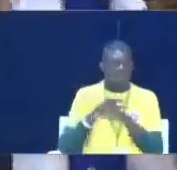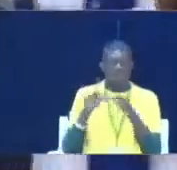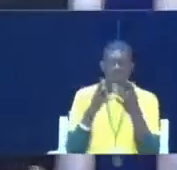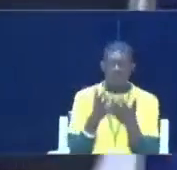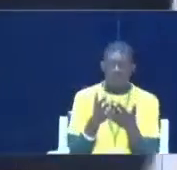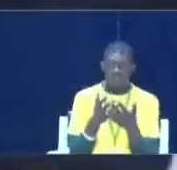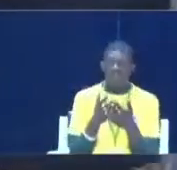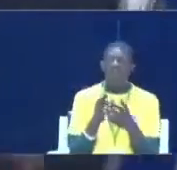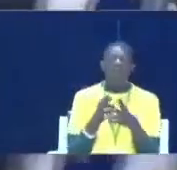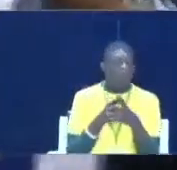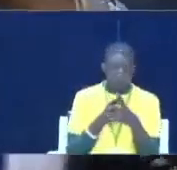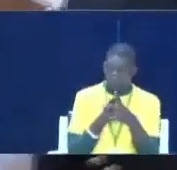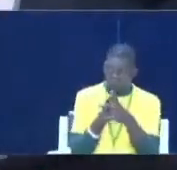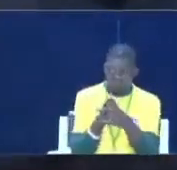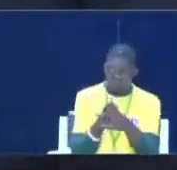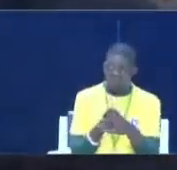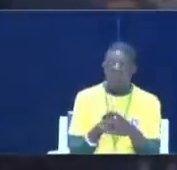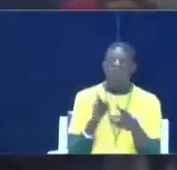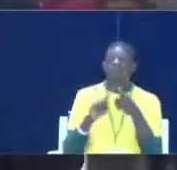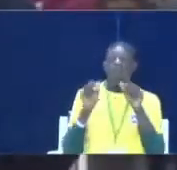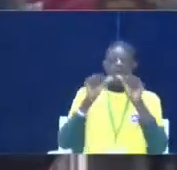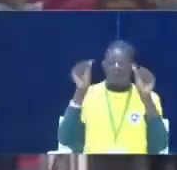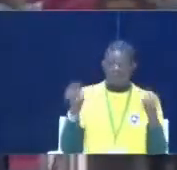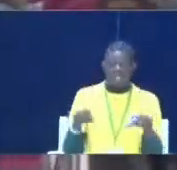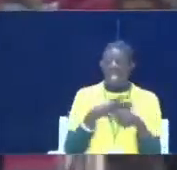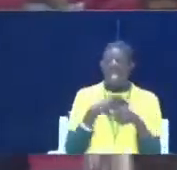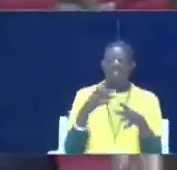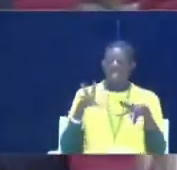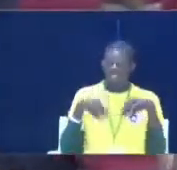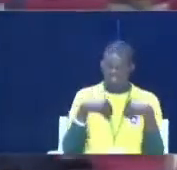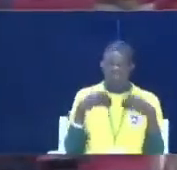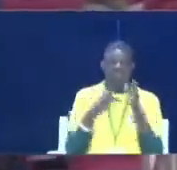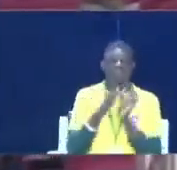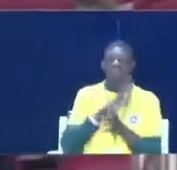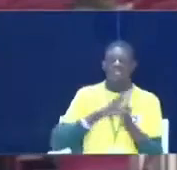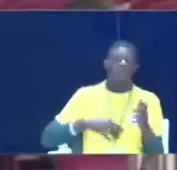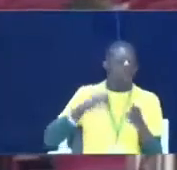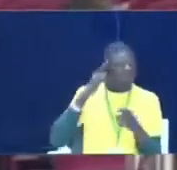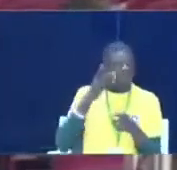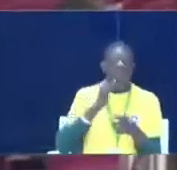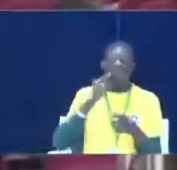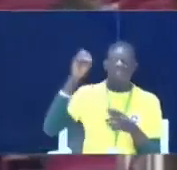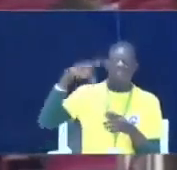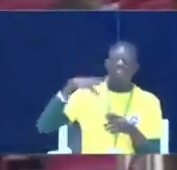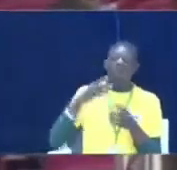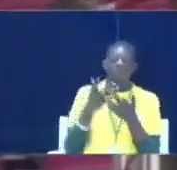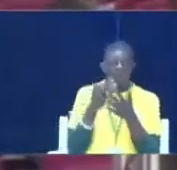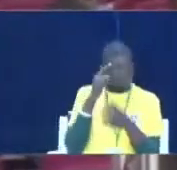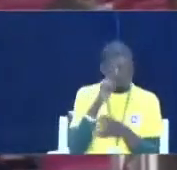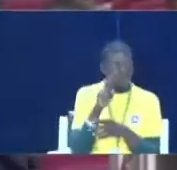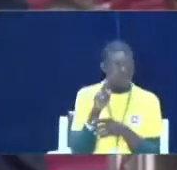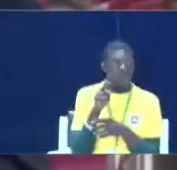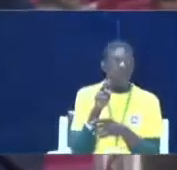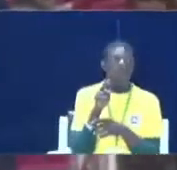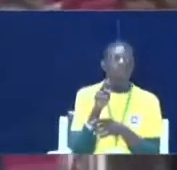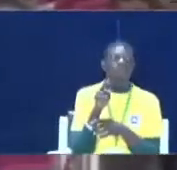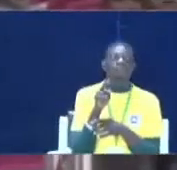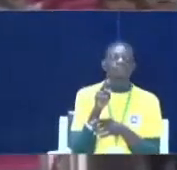you are. Run quickly to the altar and embrace Jesus. For there is a light waiting for you.